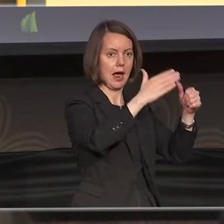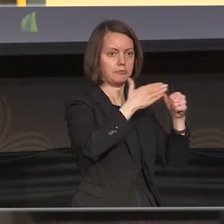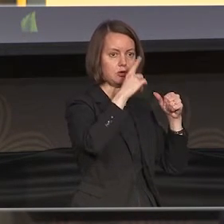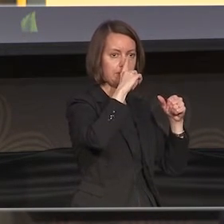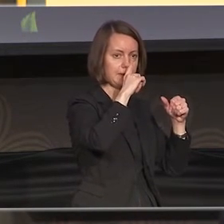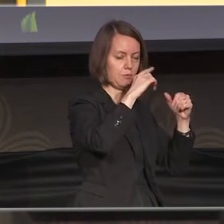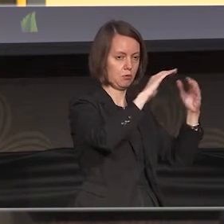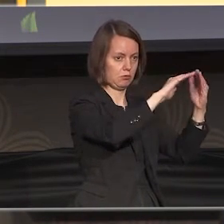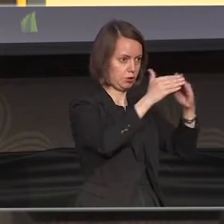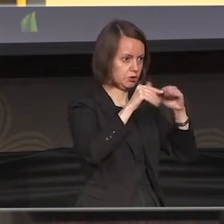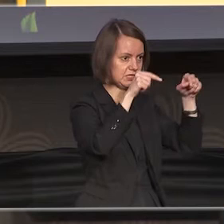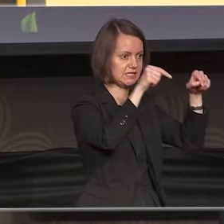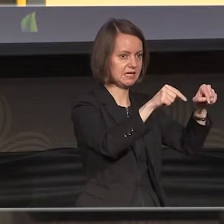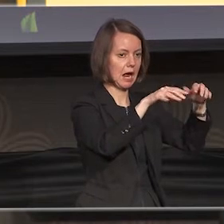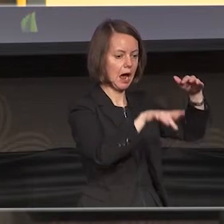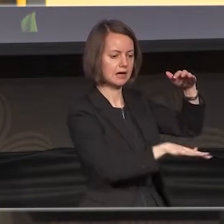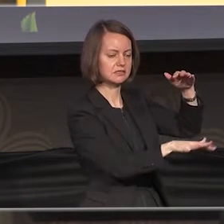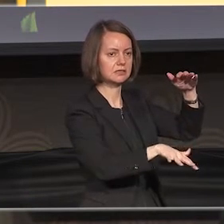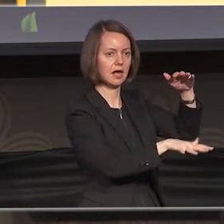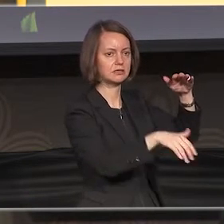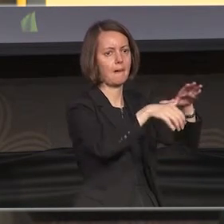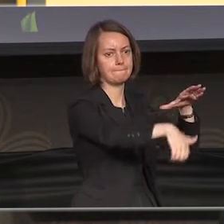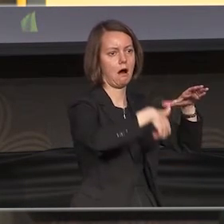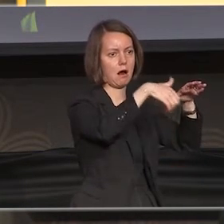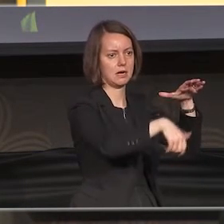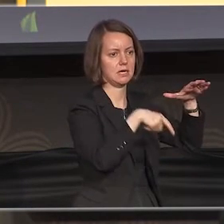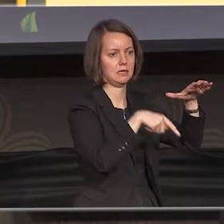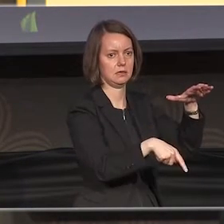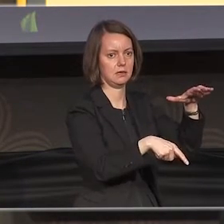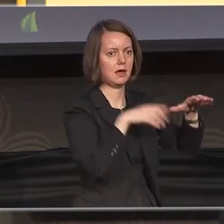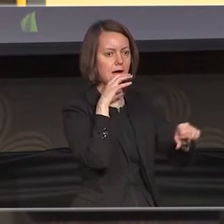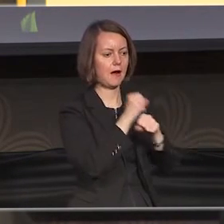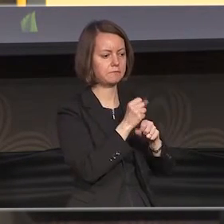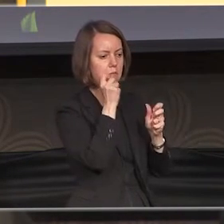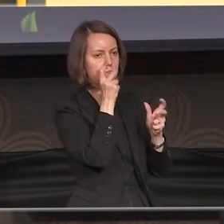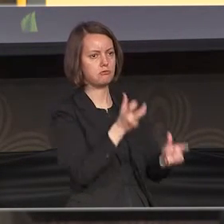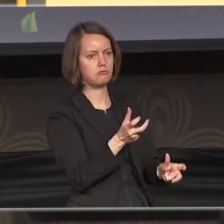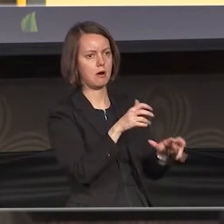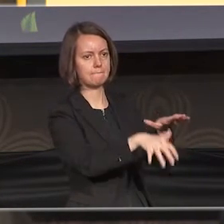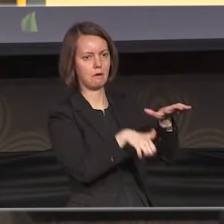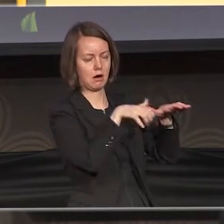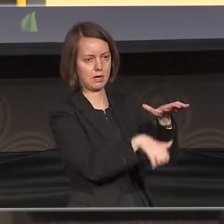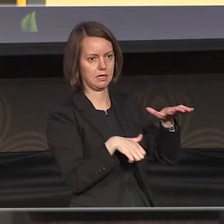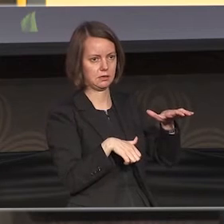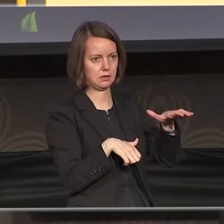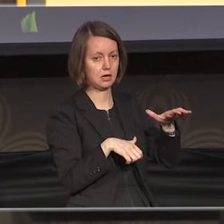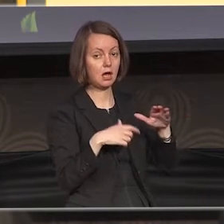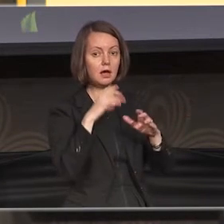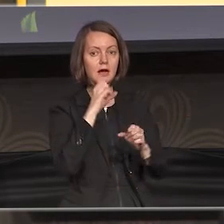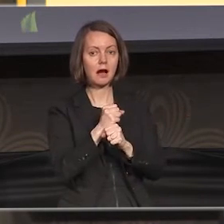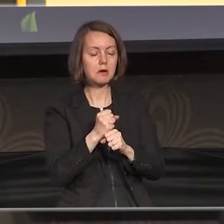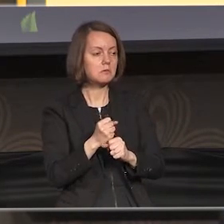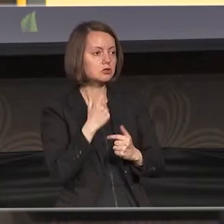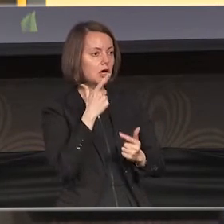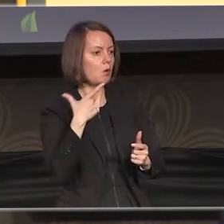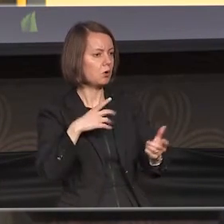the displacement, yet again for Aboriginal people, comes at a cost of culture, connection to country, family, spirit